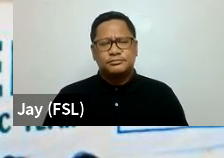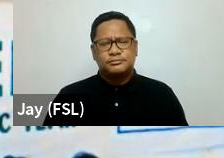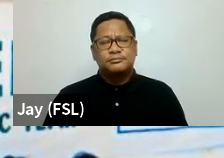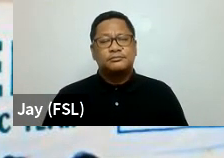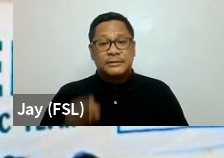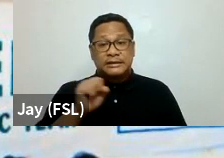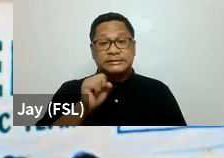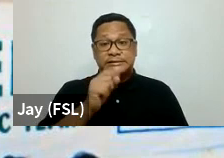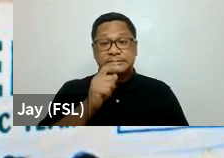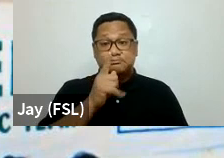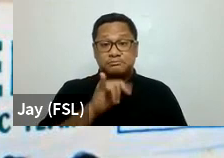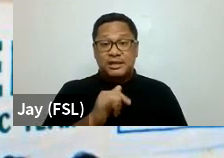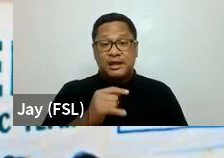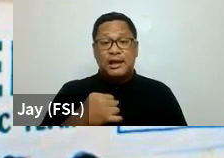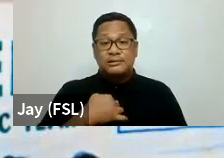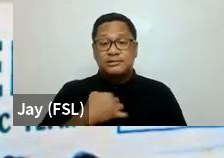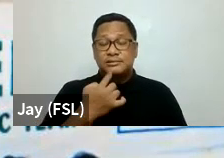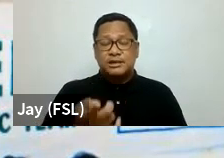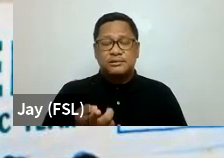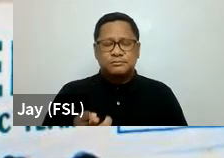Fortunately, sabi ko,